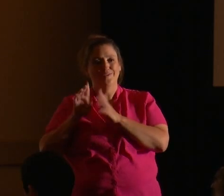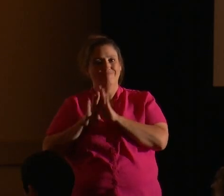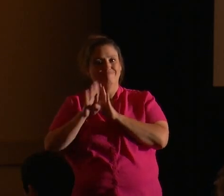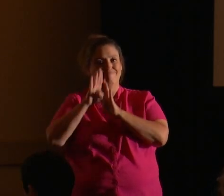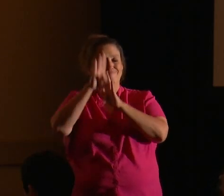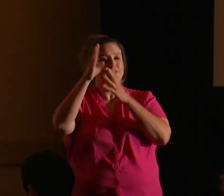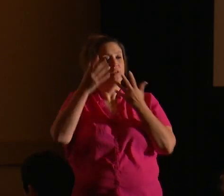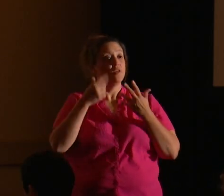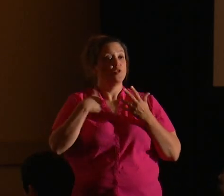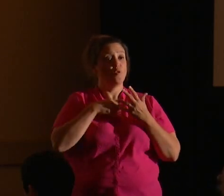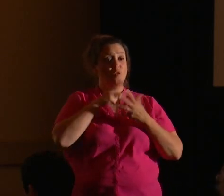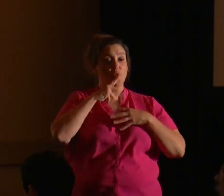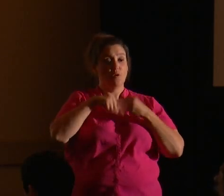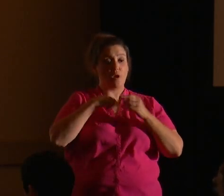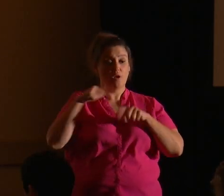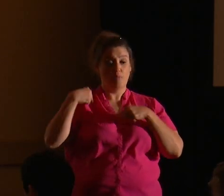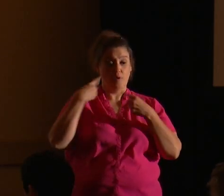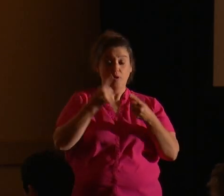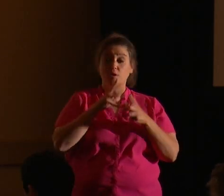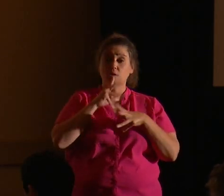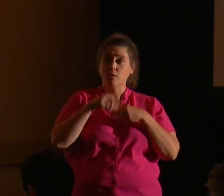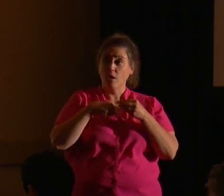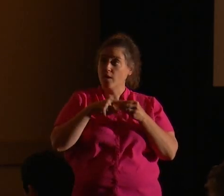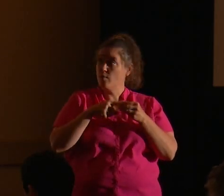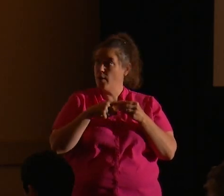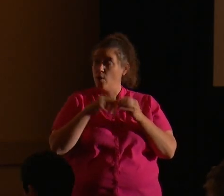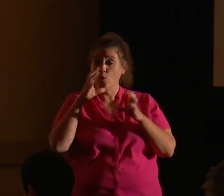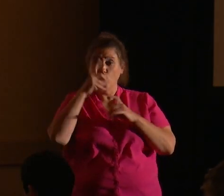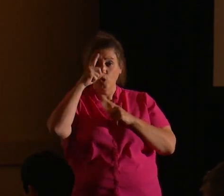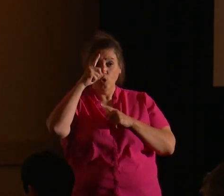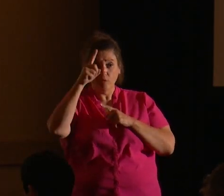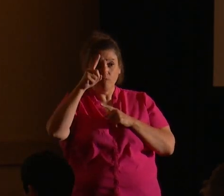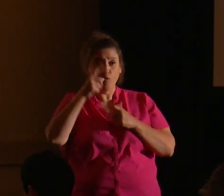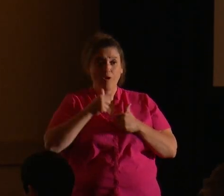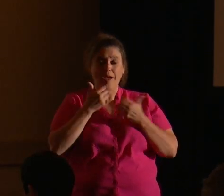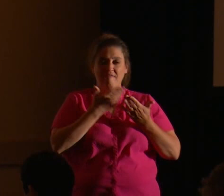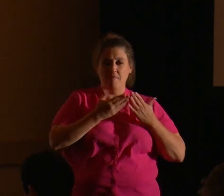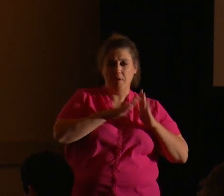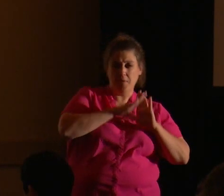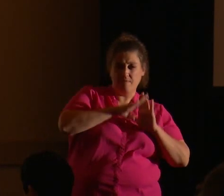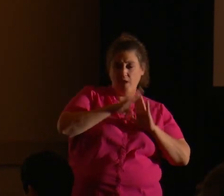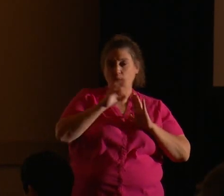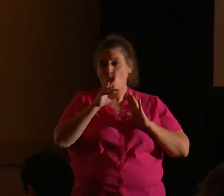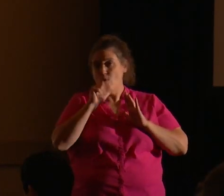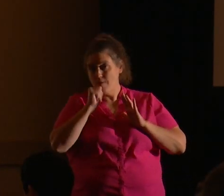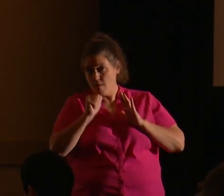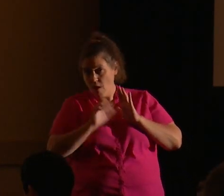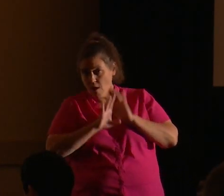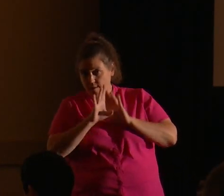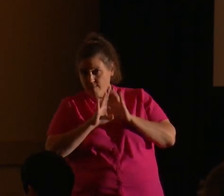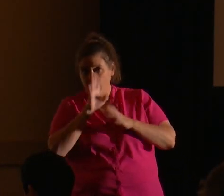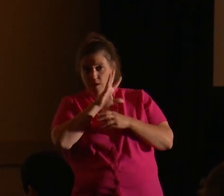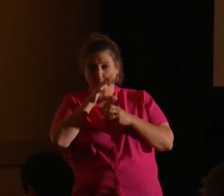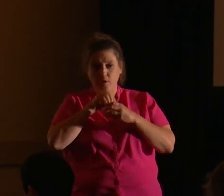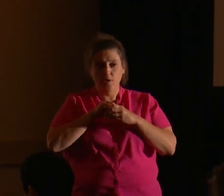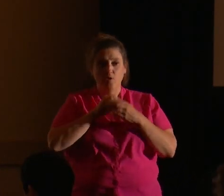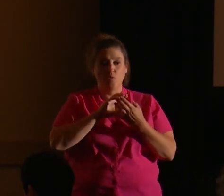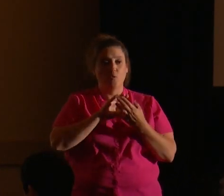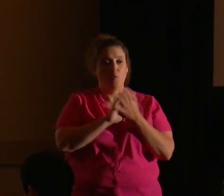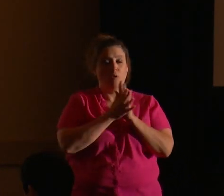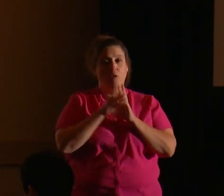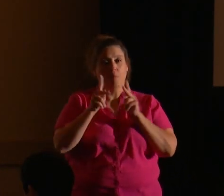about probably looking for microbial life that might or might not have developed into creatures like ourselves.